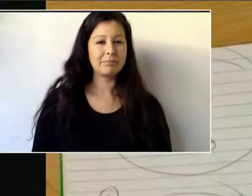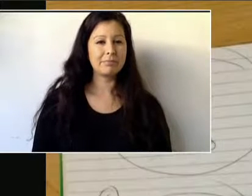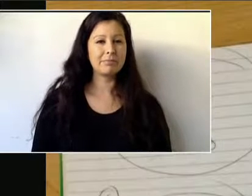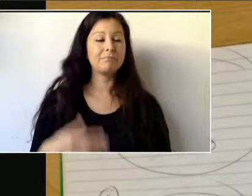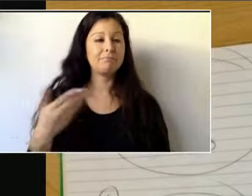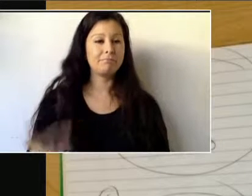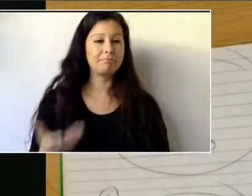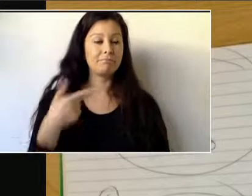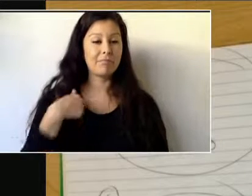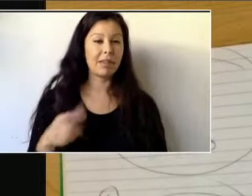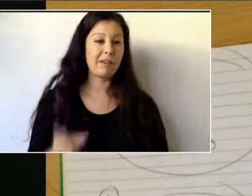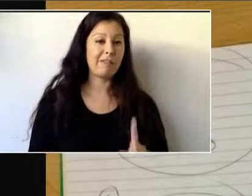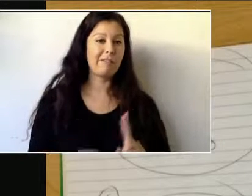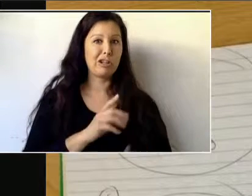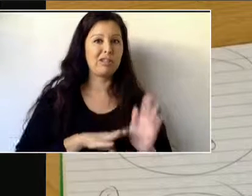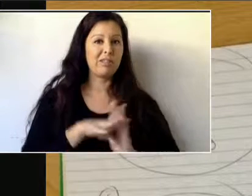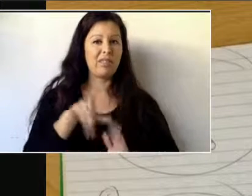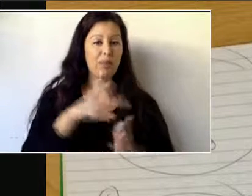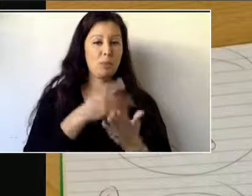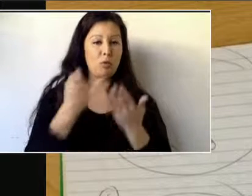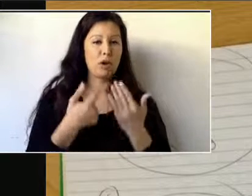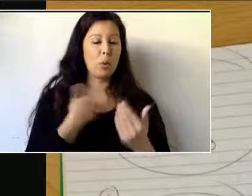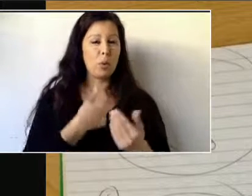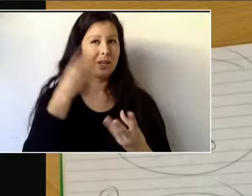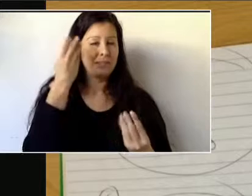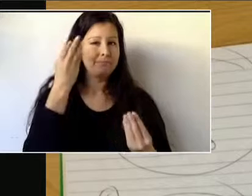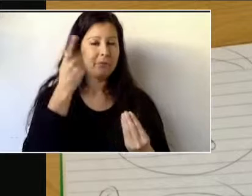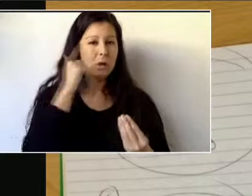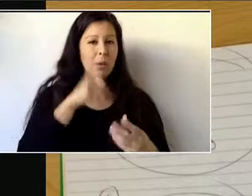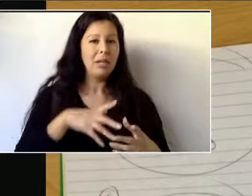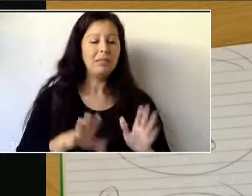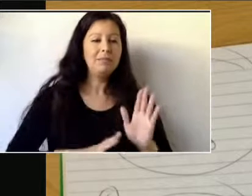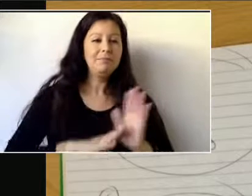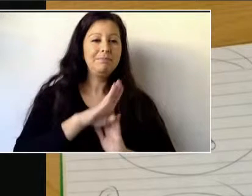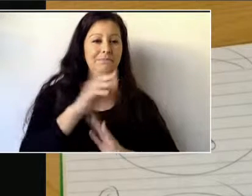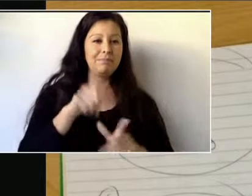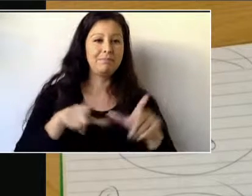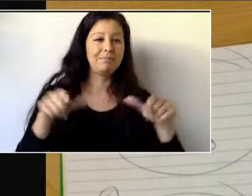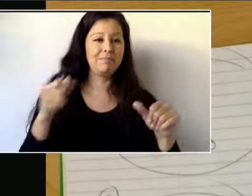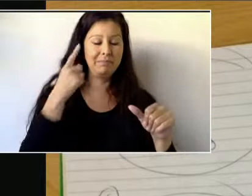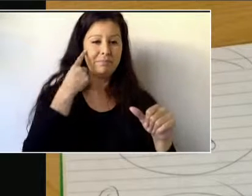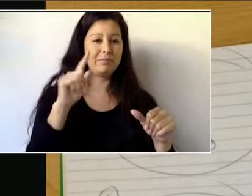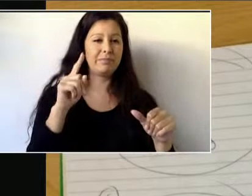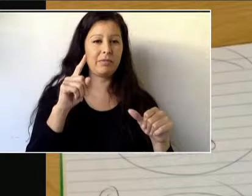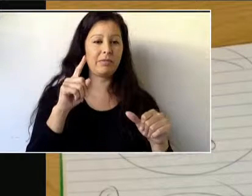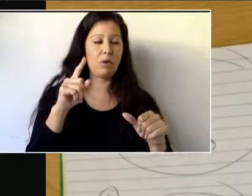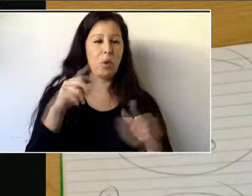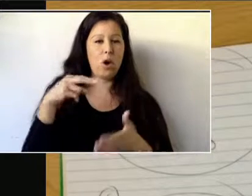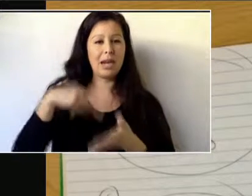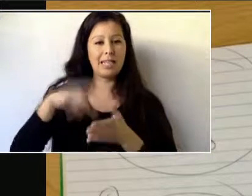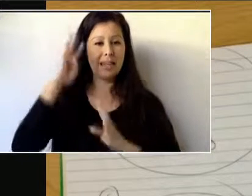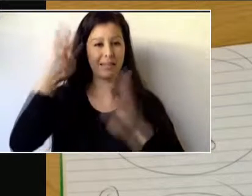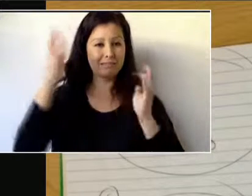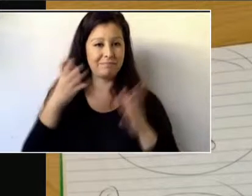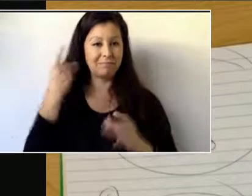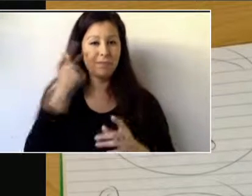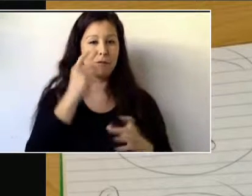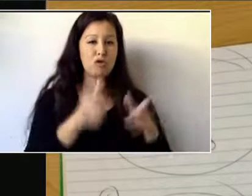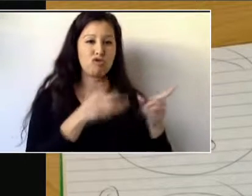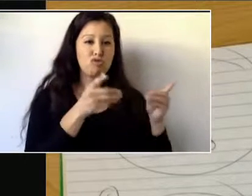So when we first like developed this project, we were like, okay, let's develop a language for choreography and for